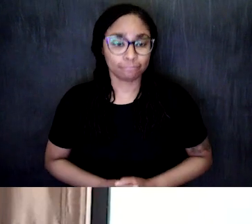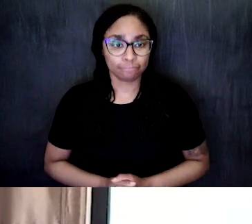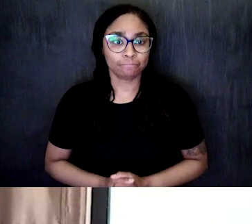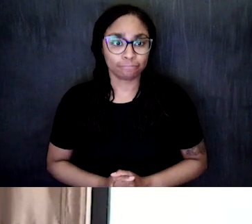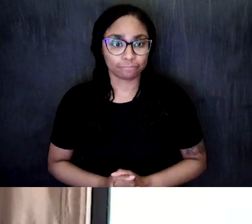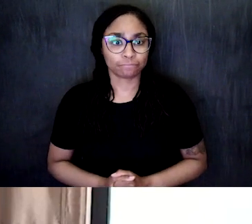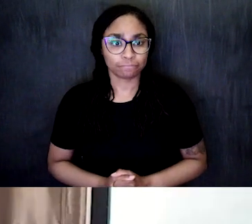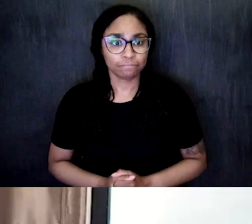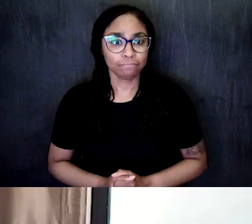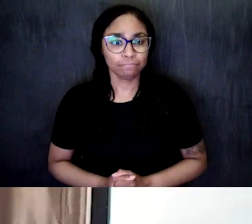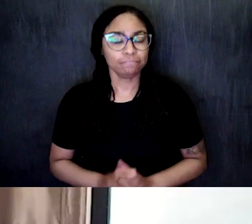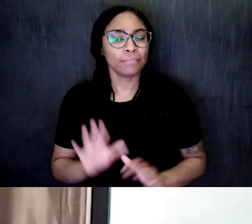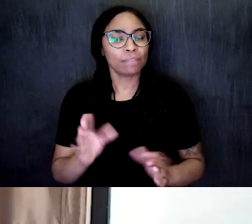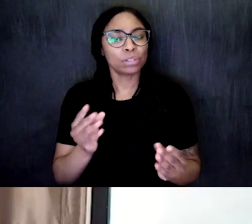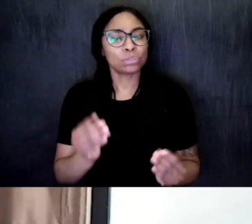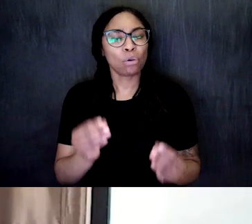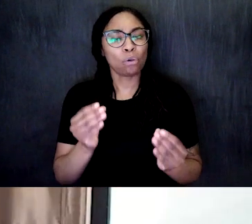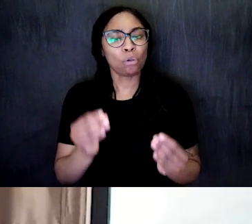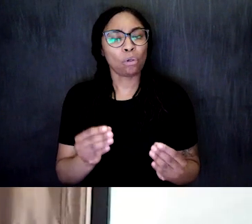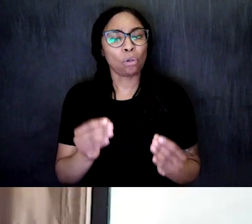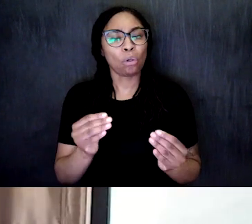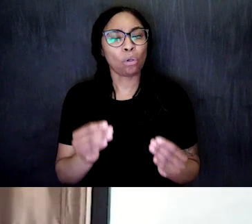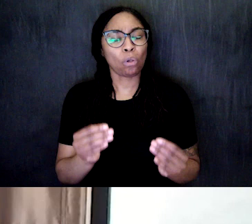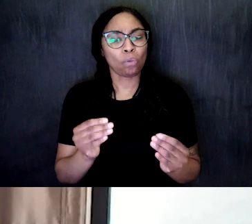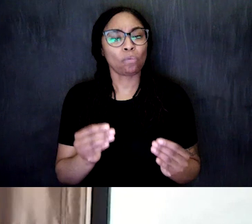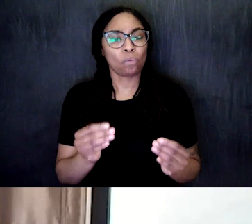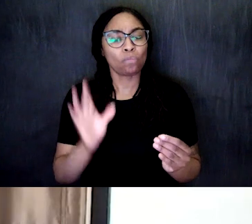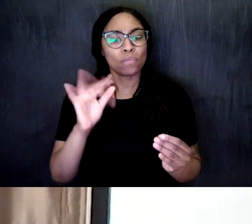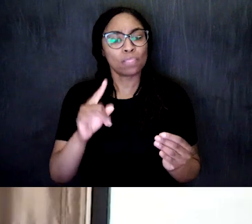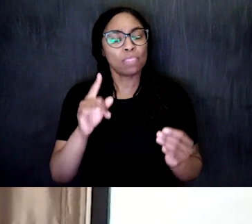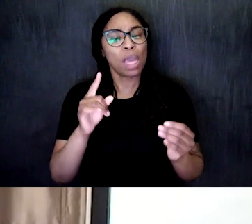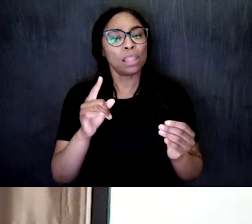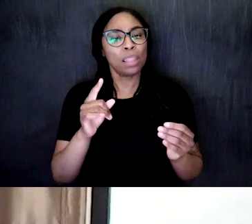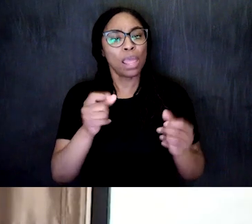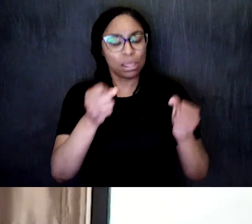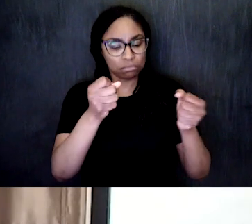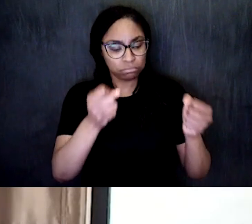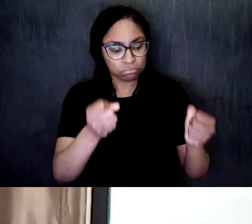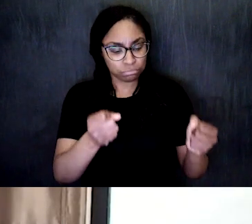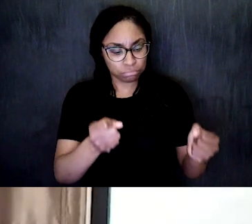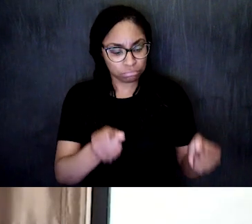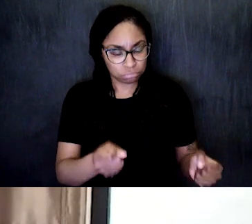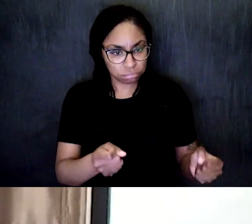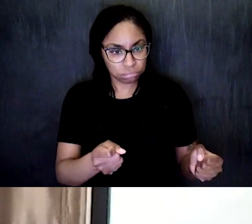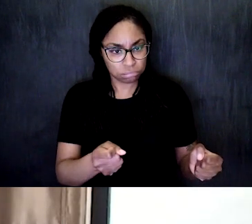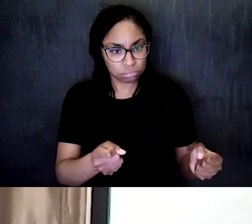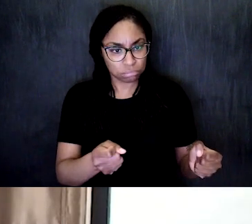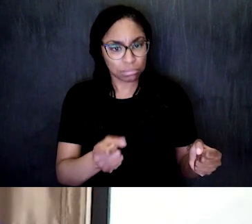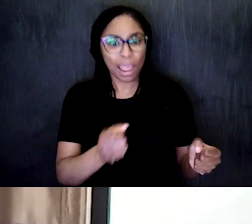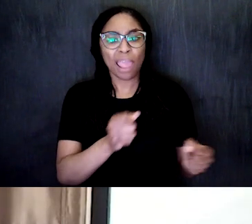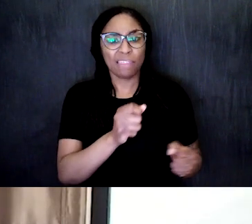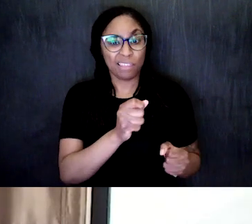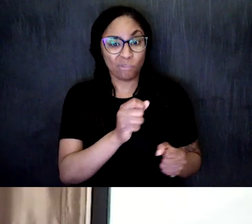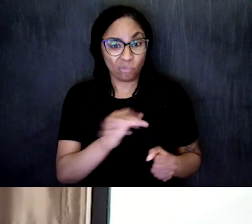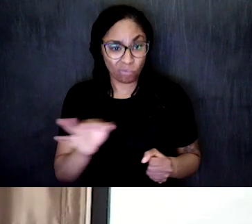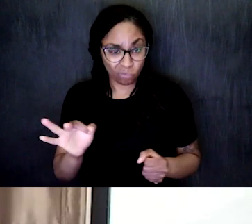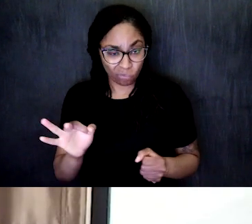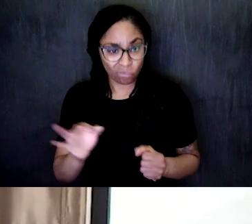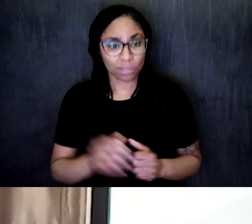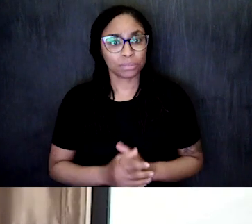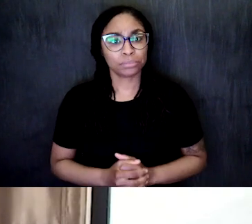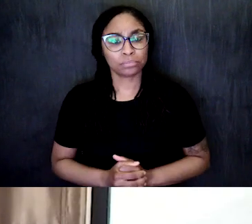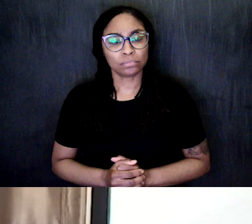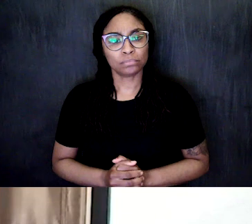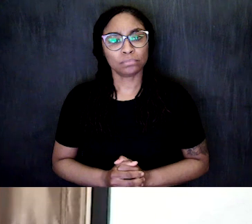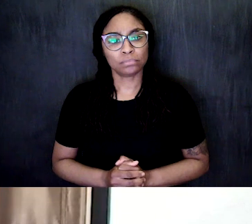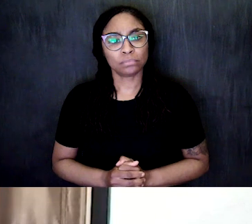And then very soft again, very soft melting of that left leg down. Just slide the strap off.